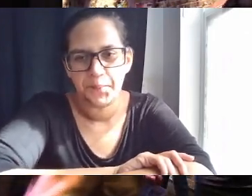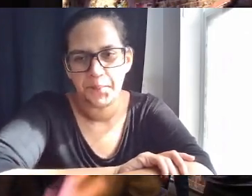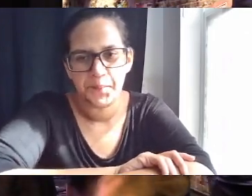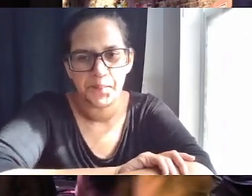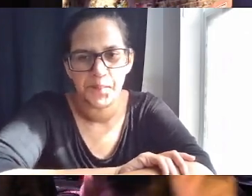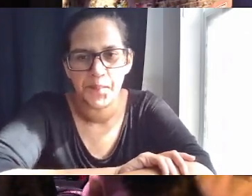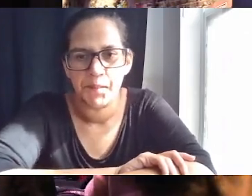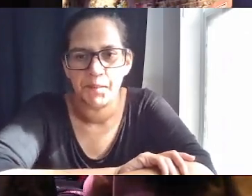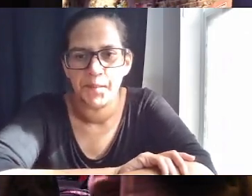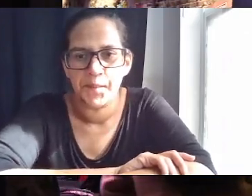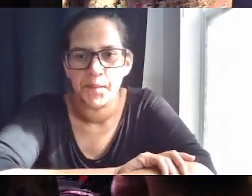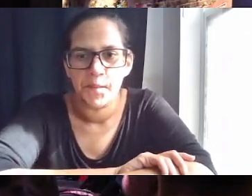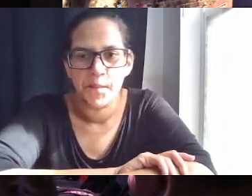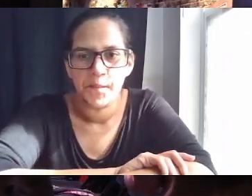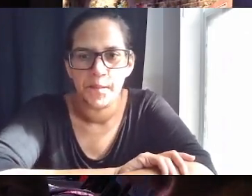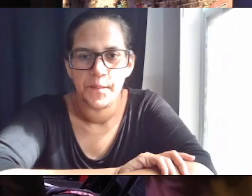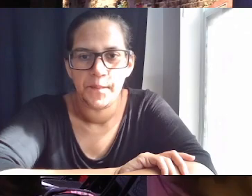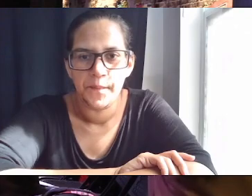I'm an L.